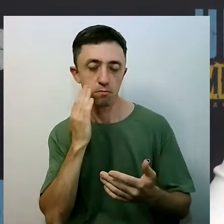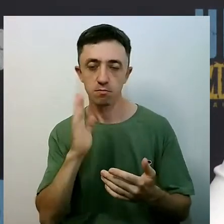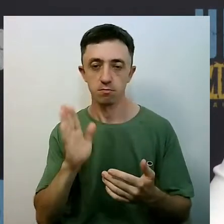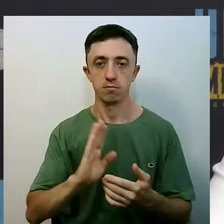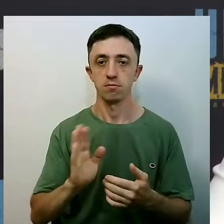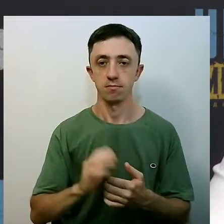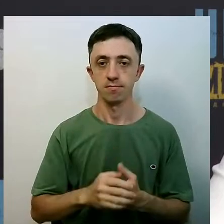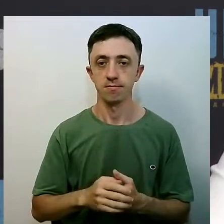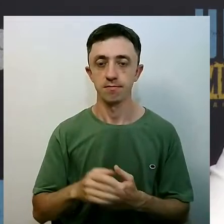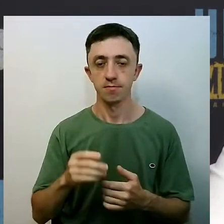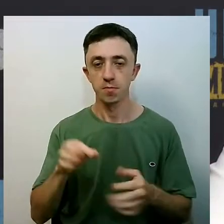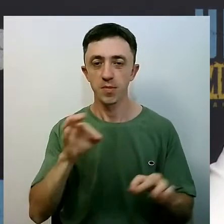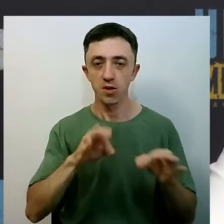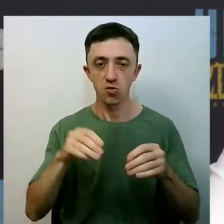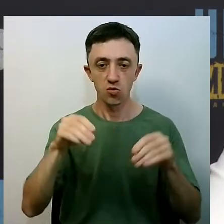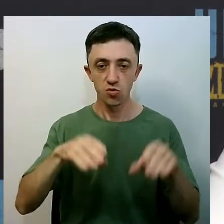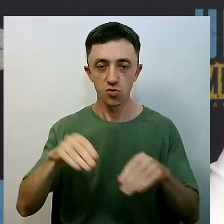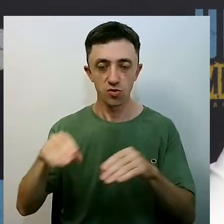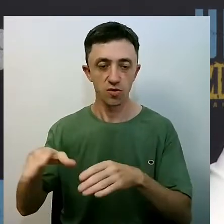councils.